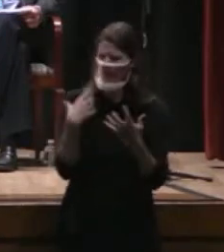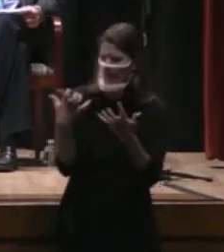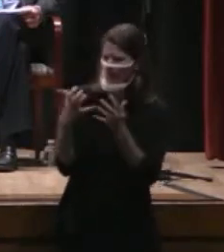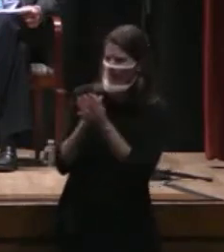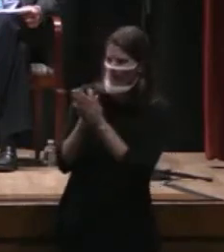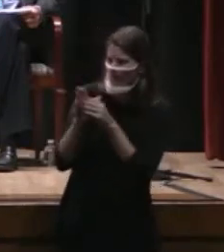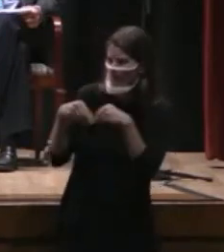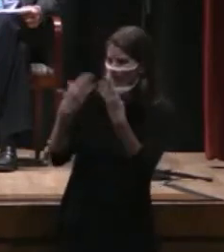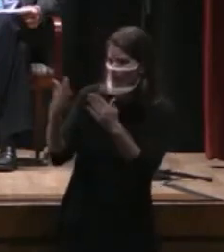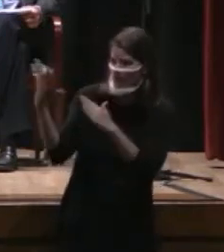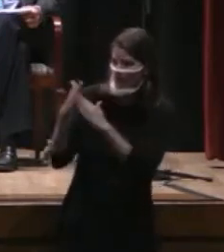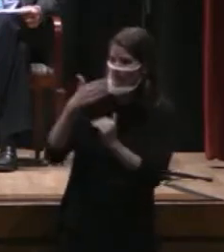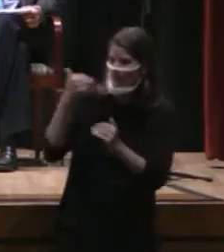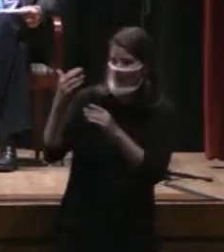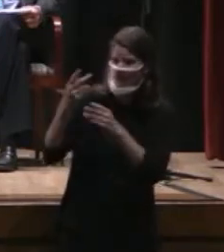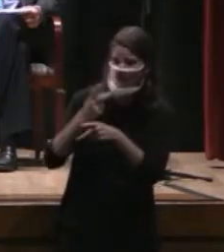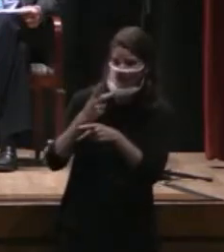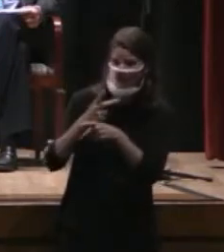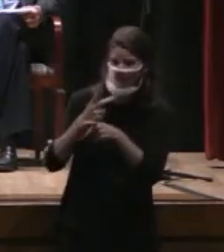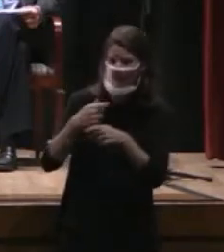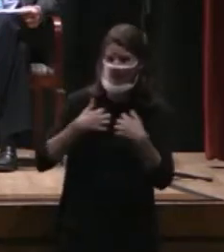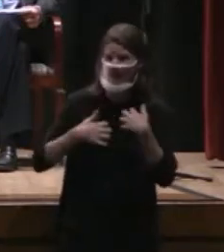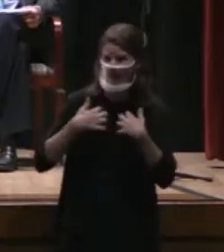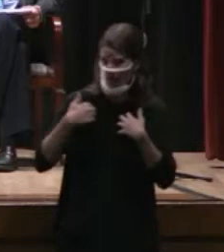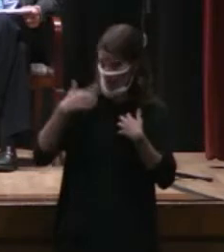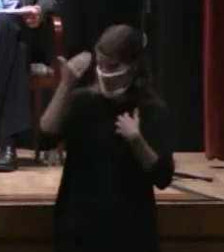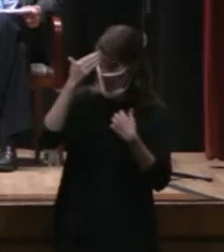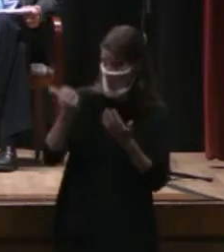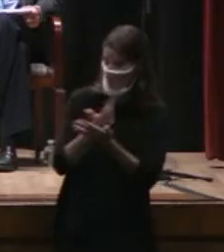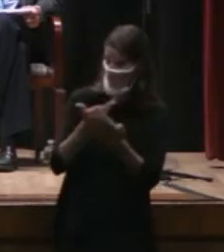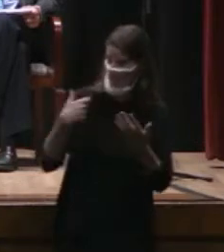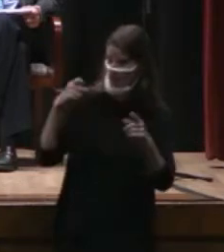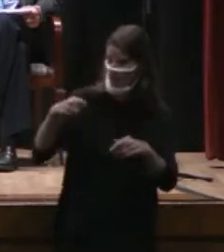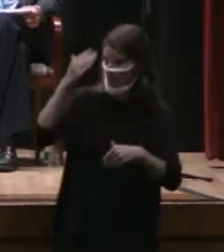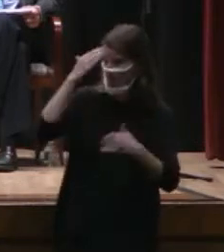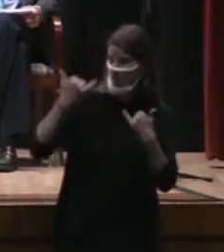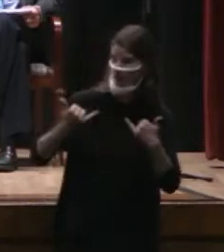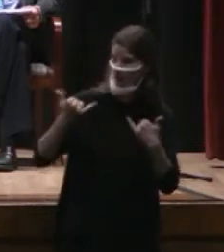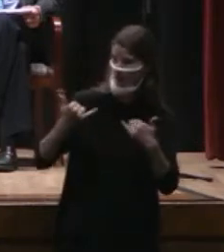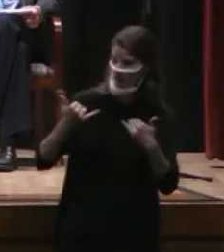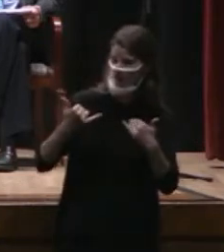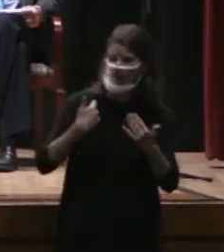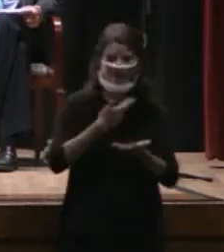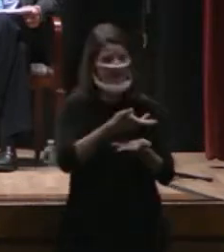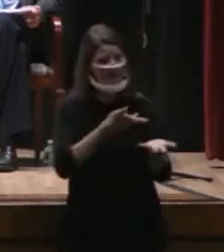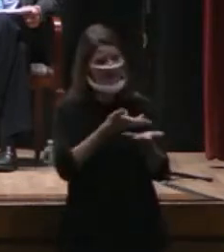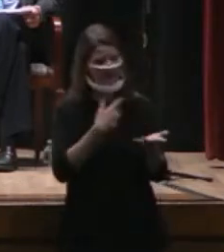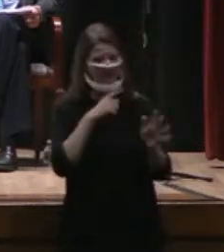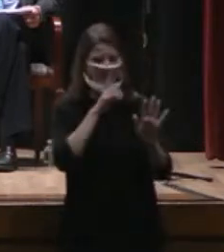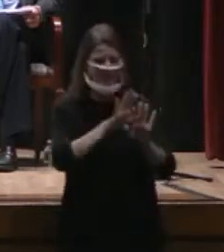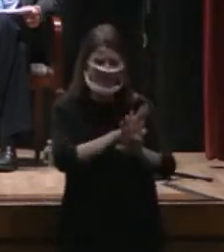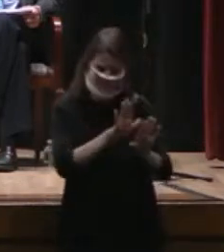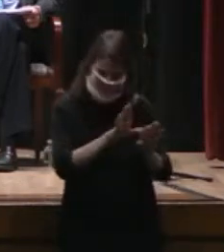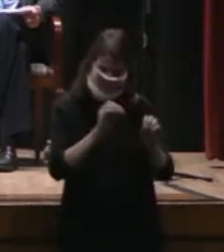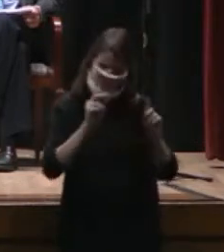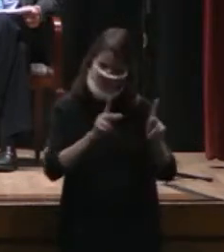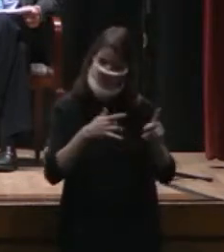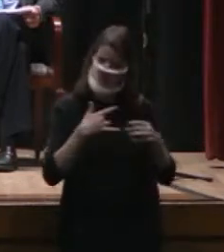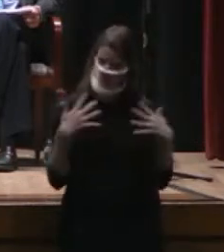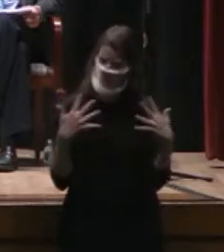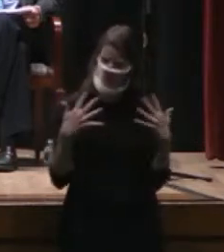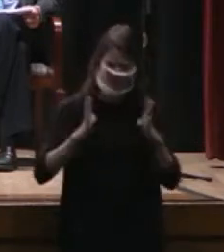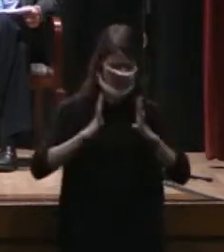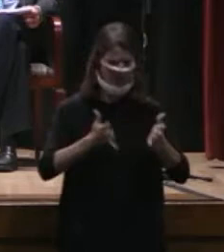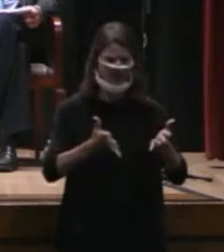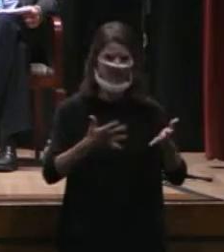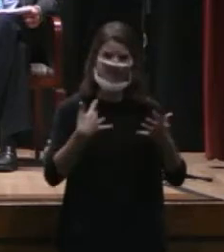possible and was worried that she didn't know all she needed to know. After reassuring her that it was okay to feel afraid,